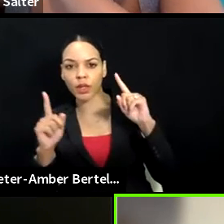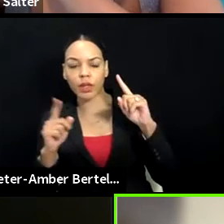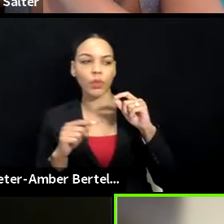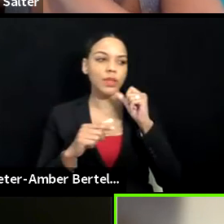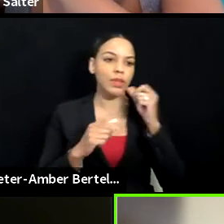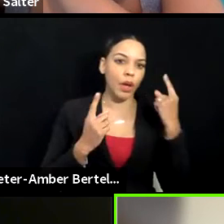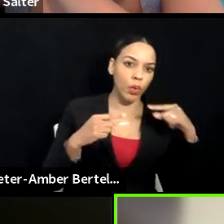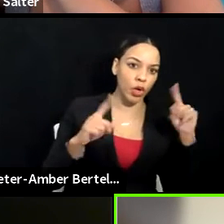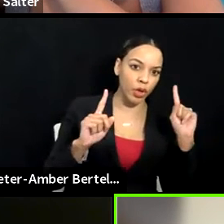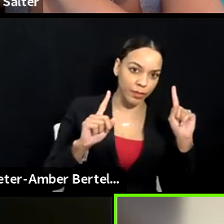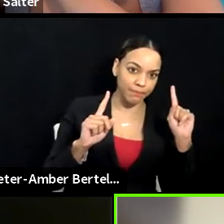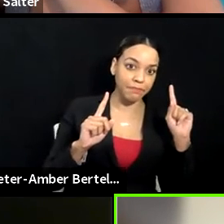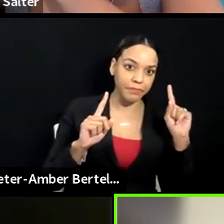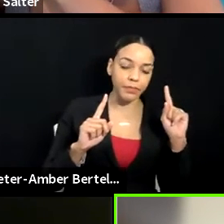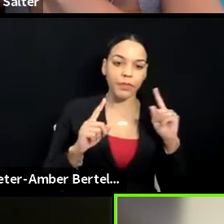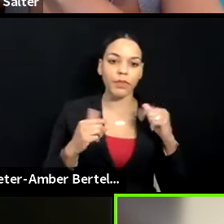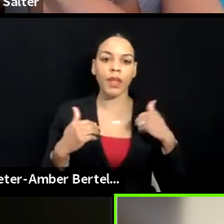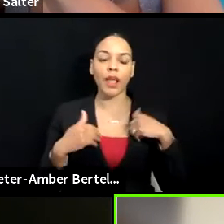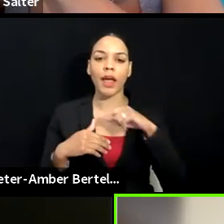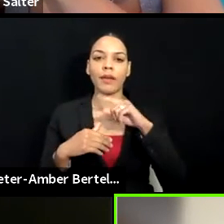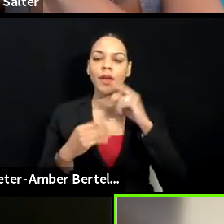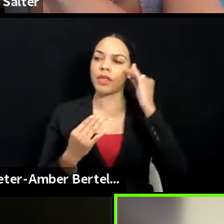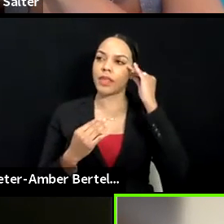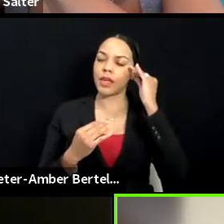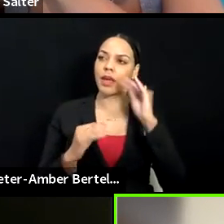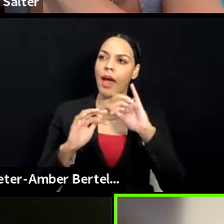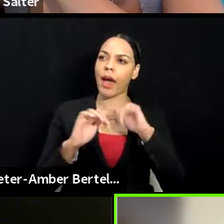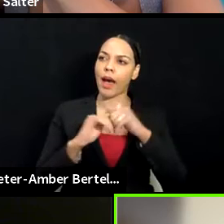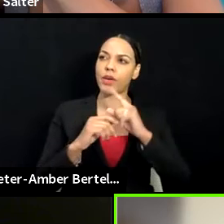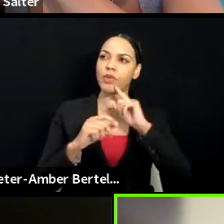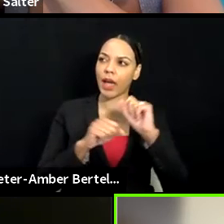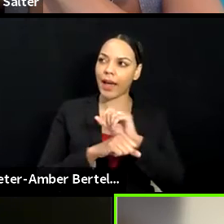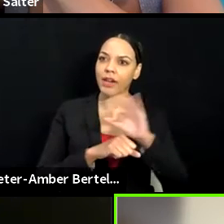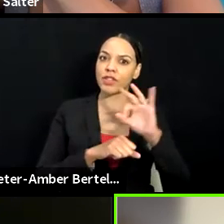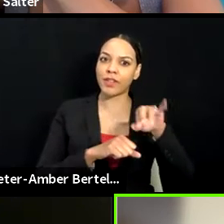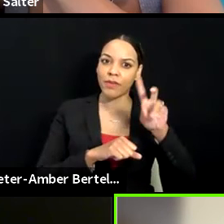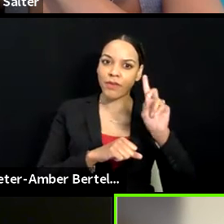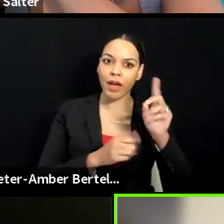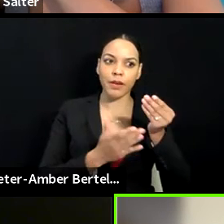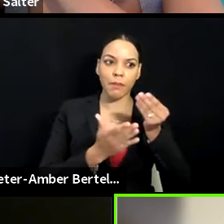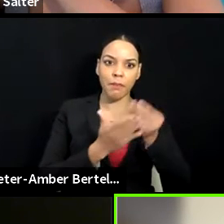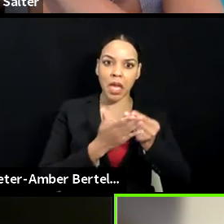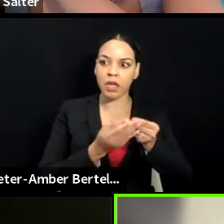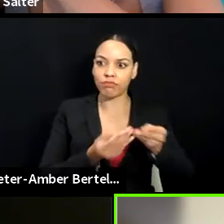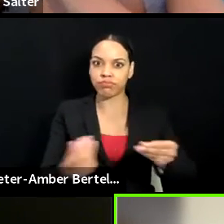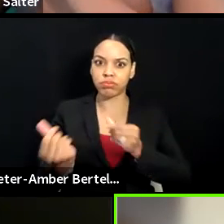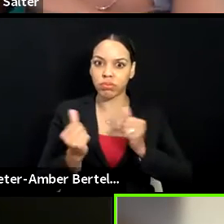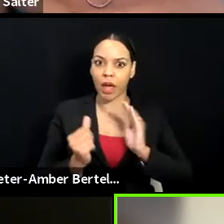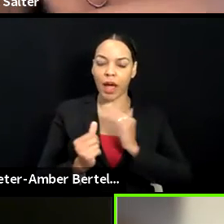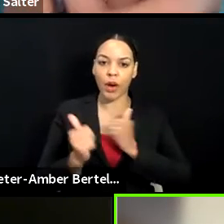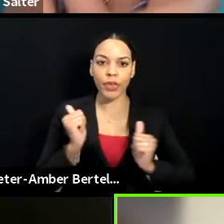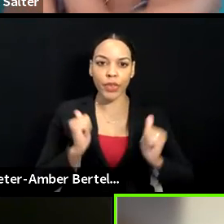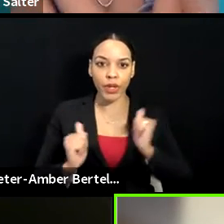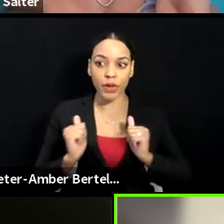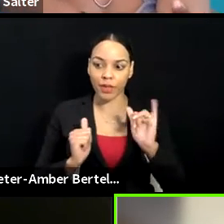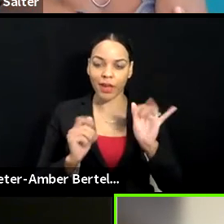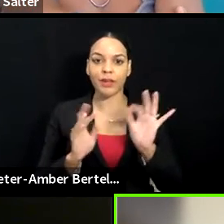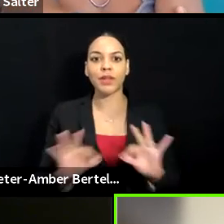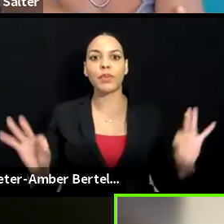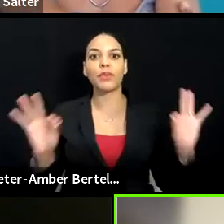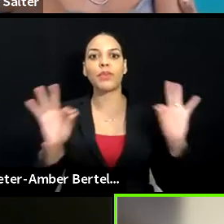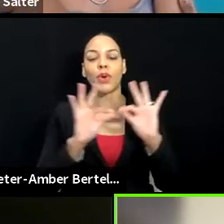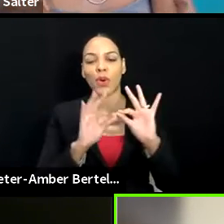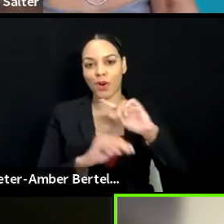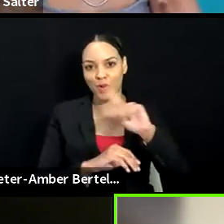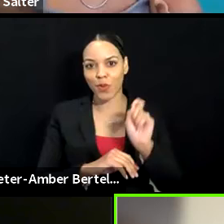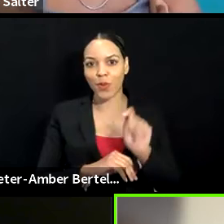this question of how do we fund our theater is a really, really important question. And I think, you